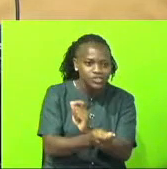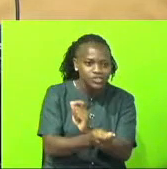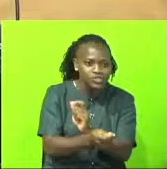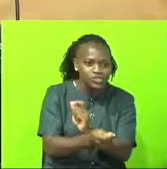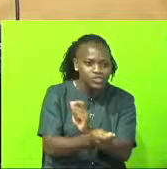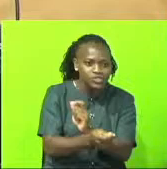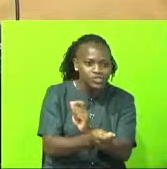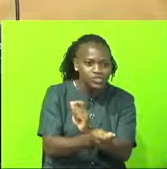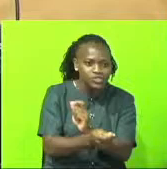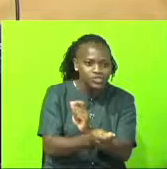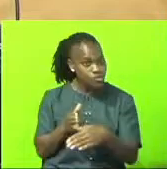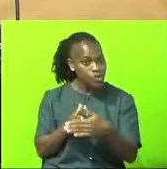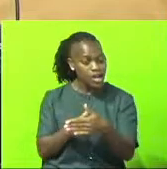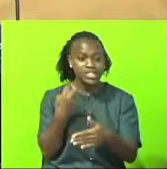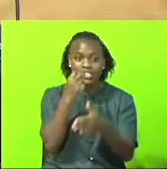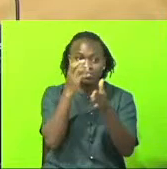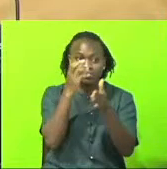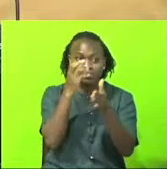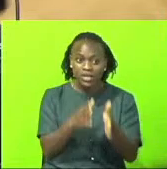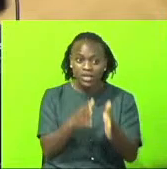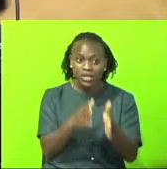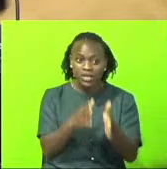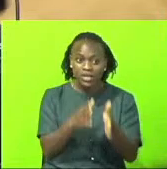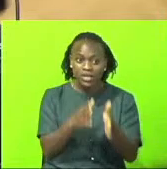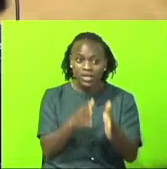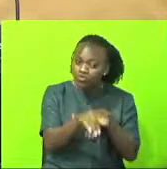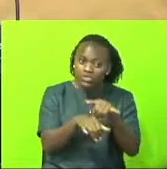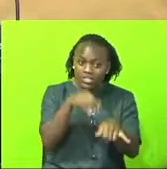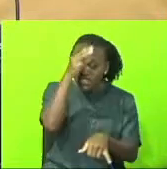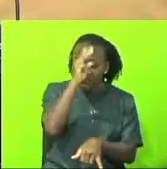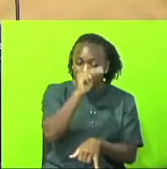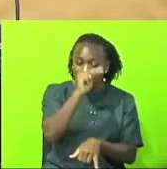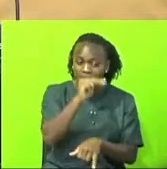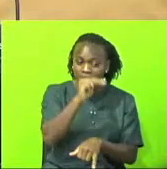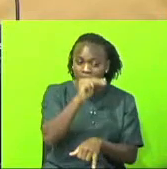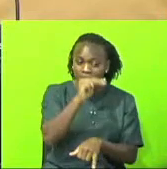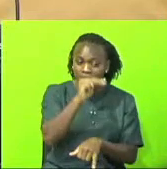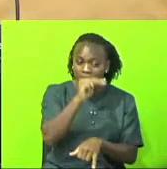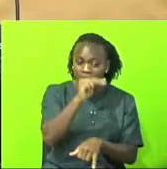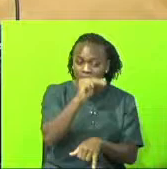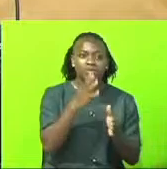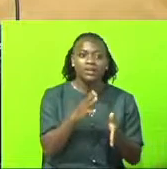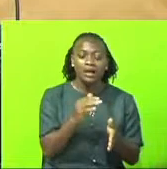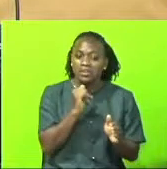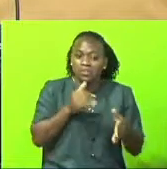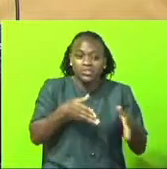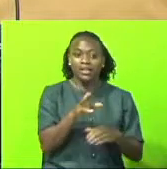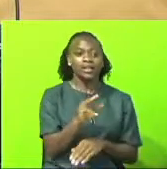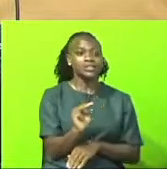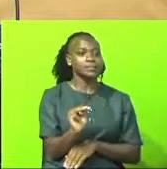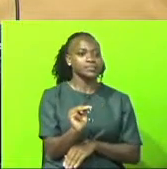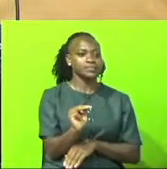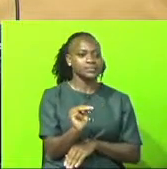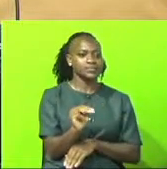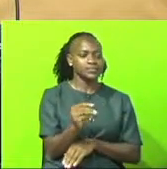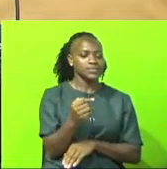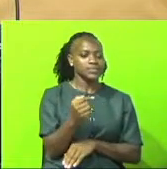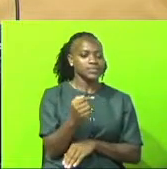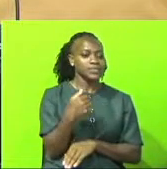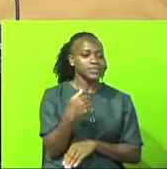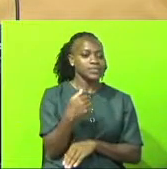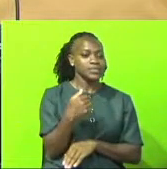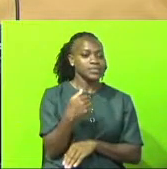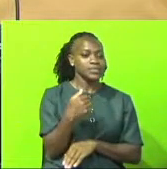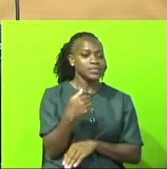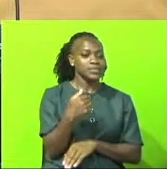Speaker. I don't want you to lead him into temptation. Mr. Speaker, don't be led into temptation. I rest my case without